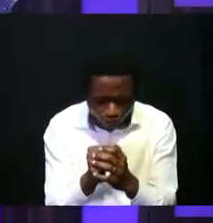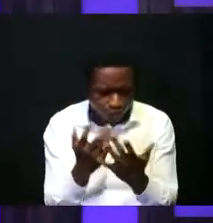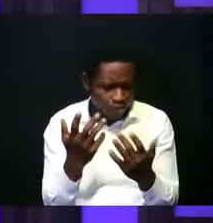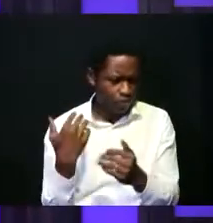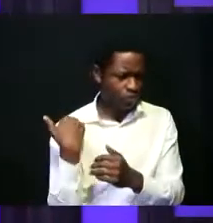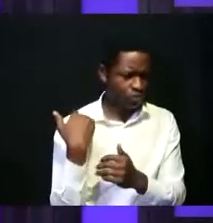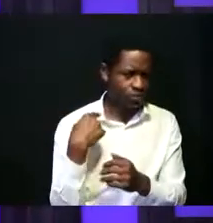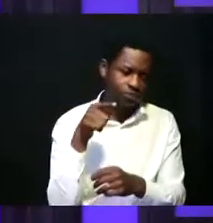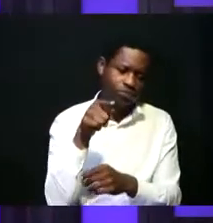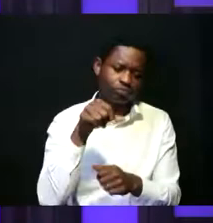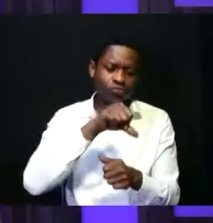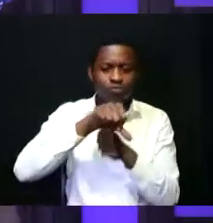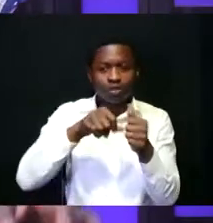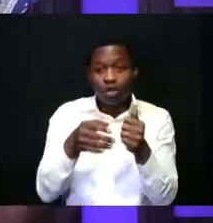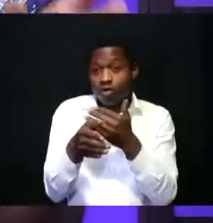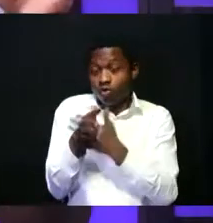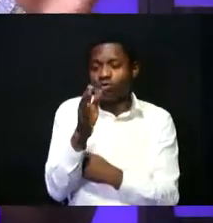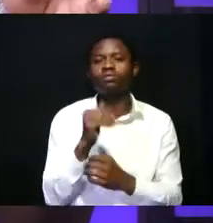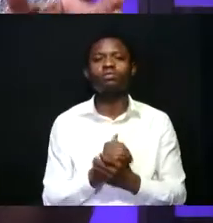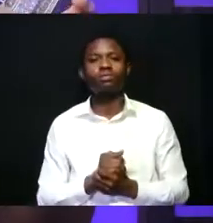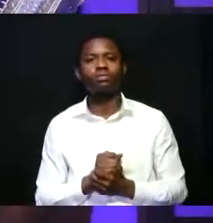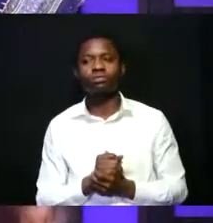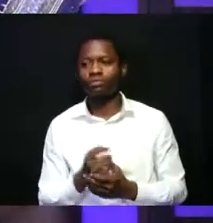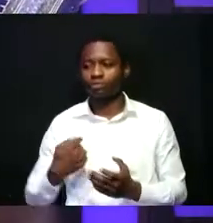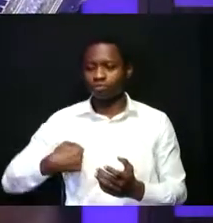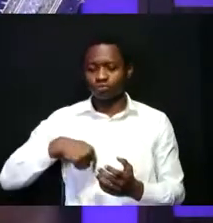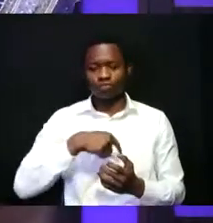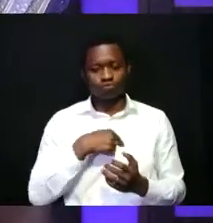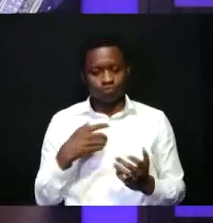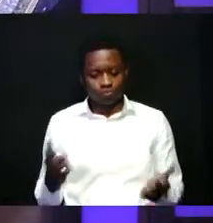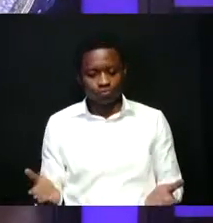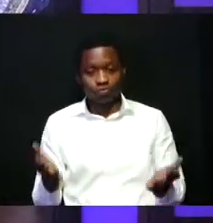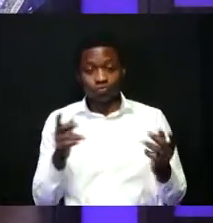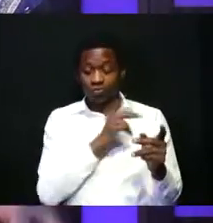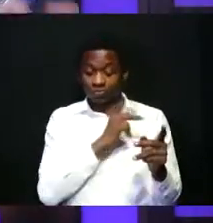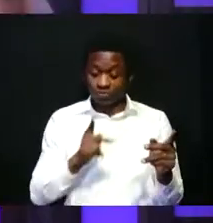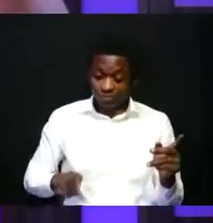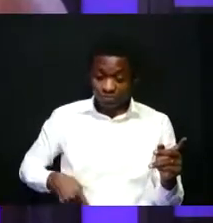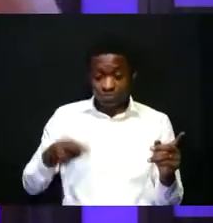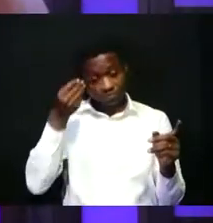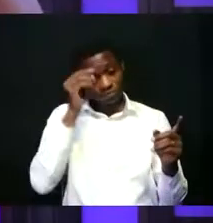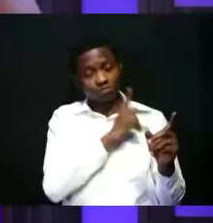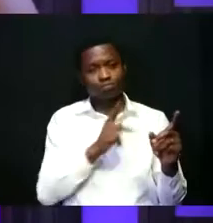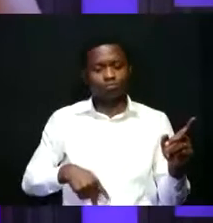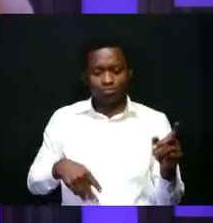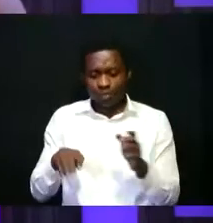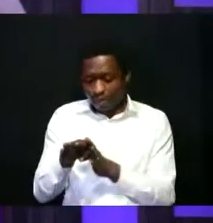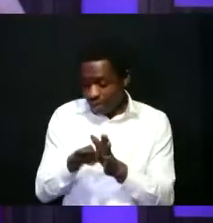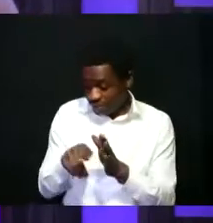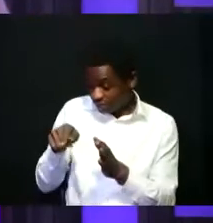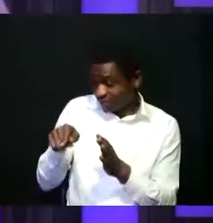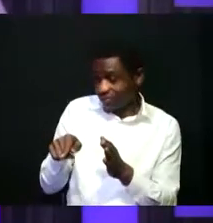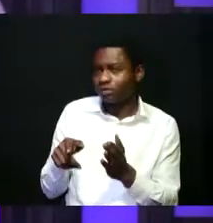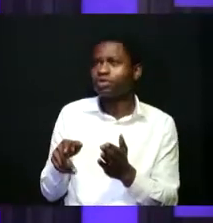and we serve. We are exalting the King of Kings and the Lord of Lords. Bible says that yours, O Lord, is the glory,